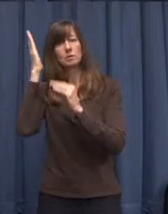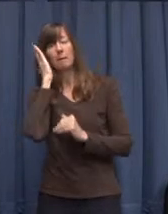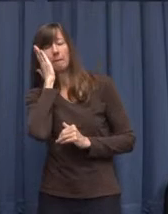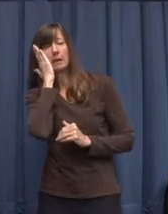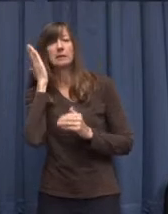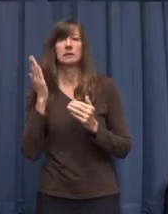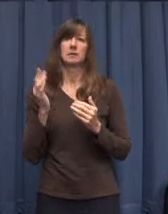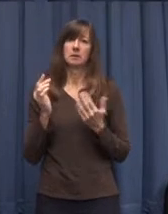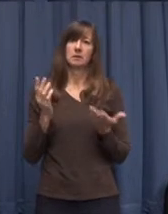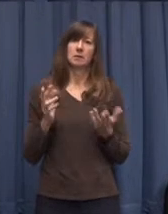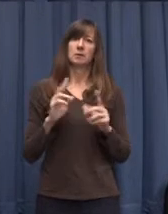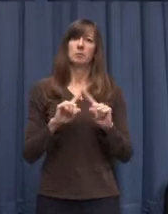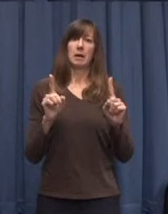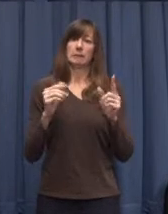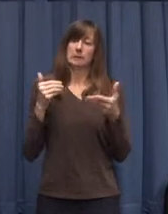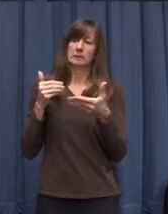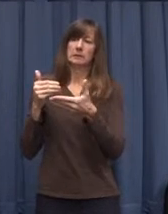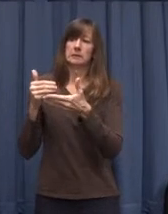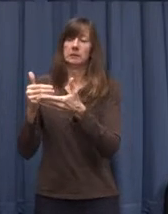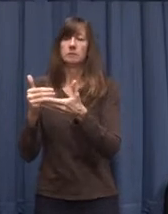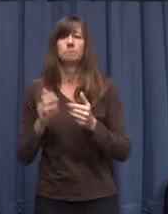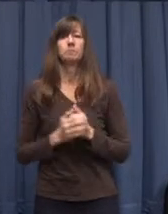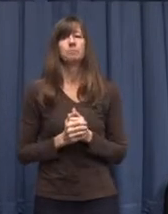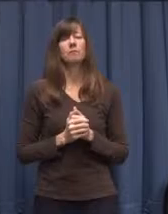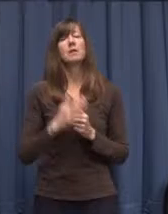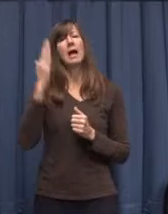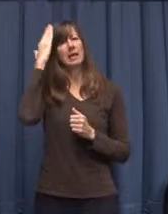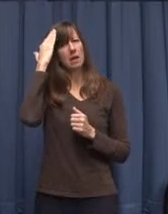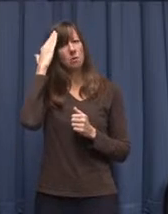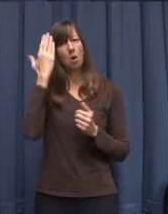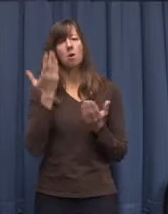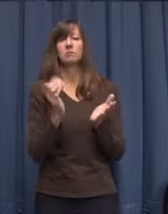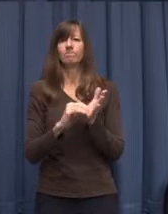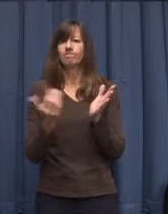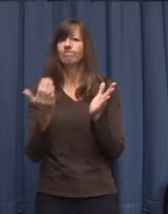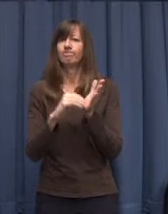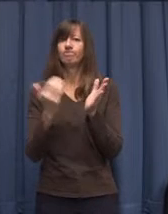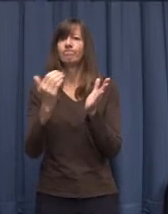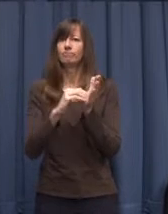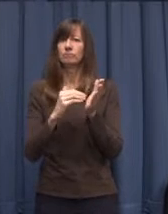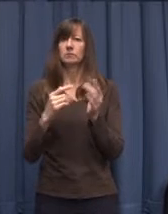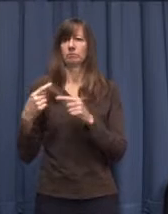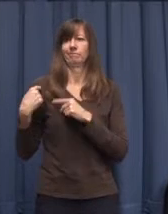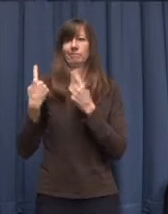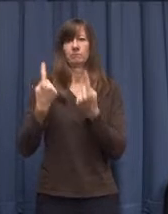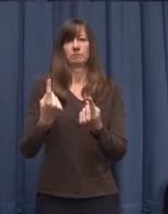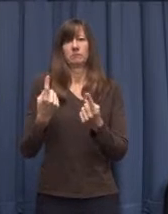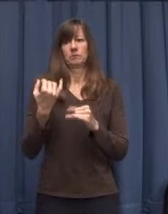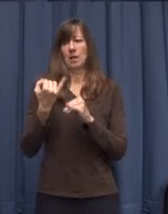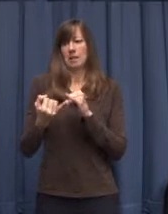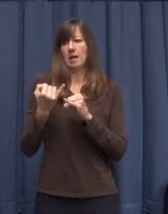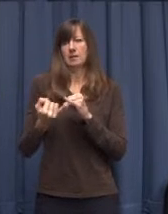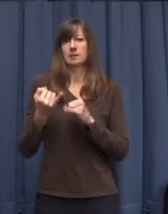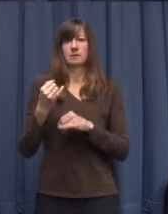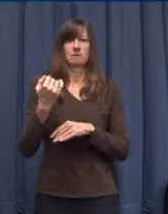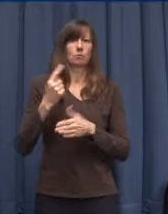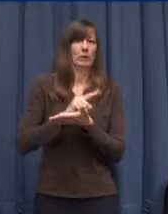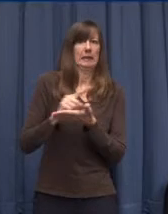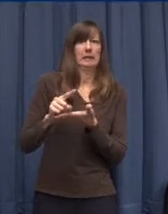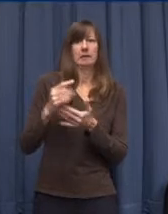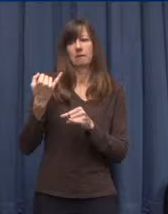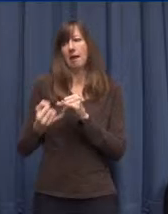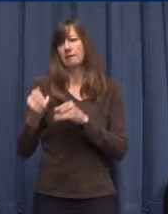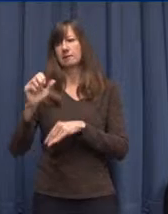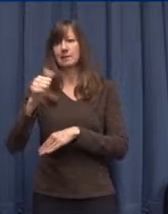I'm approaching broken record status at this point for the last week or 10 days, but this has to serve as a wake-up call